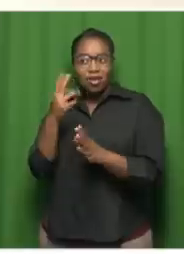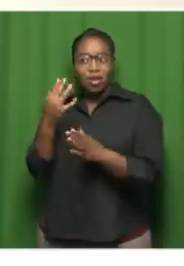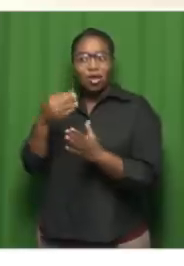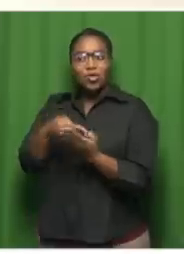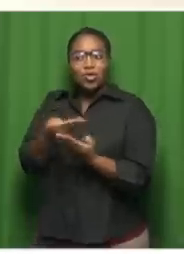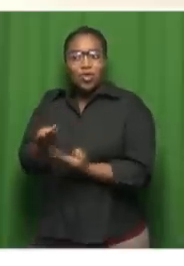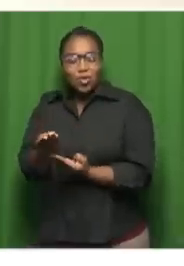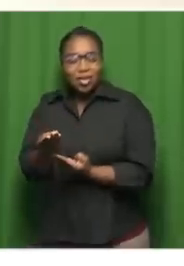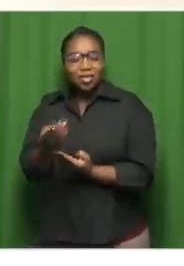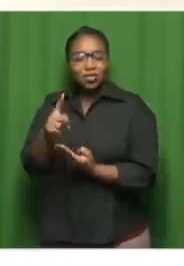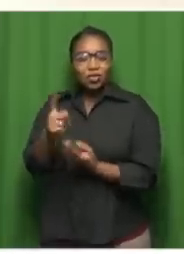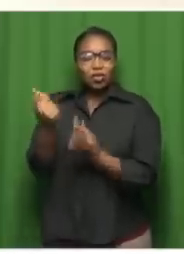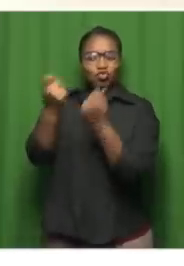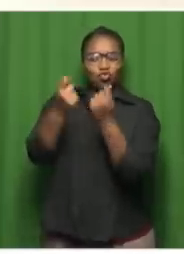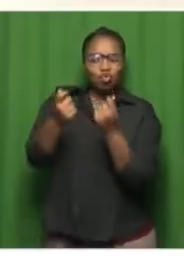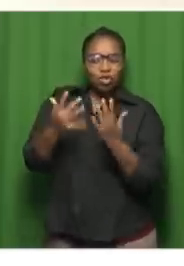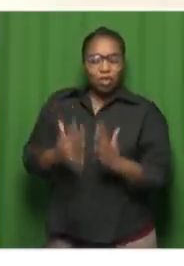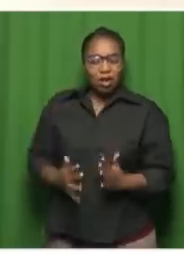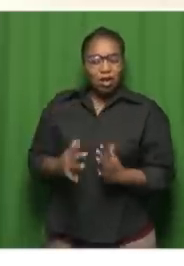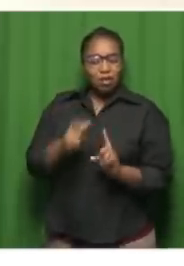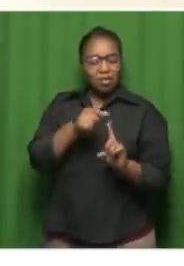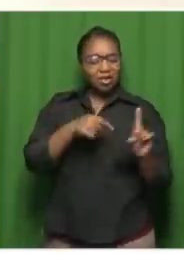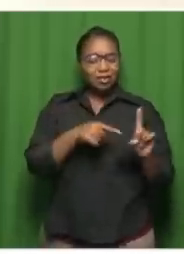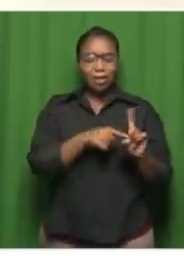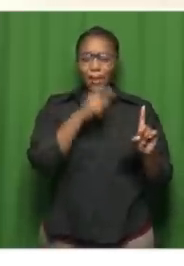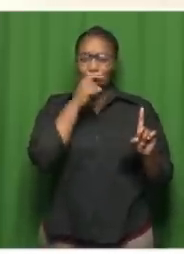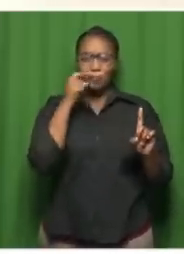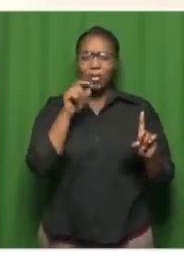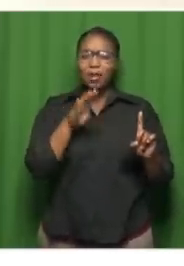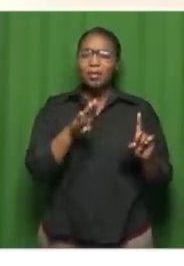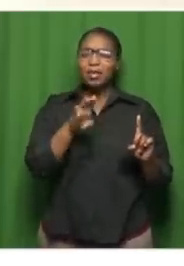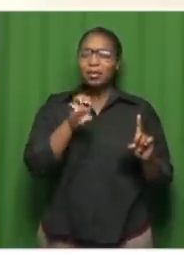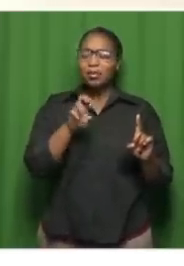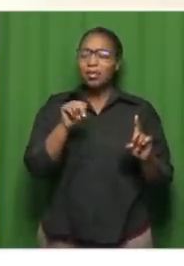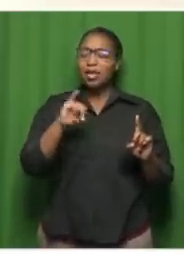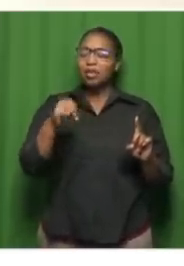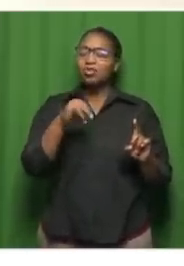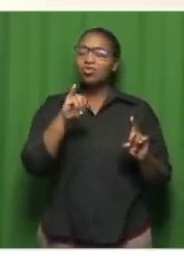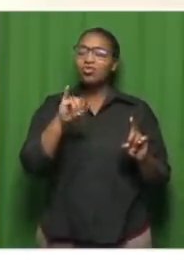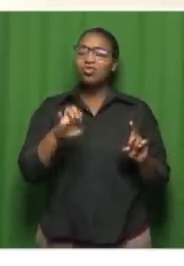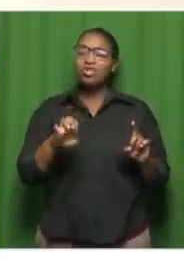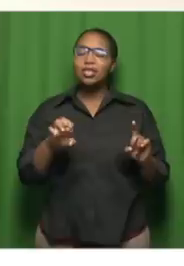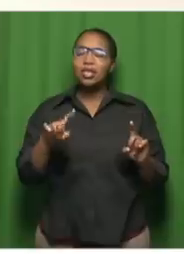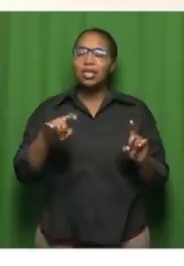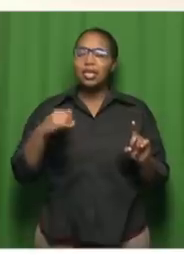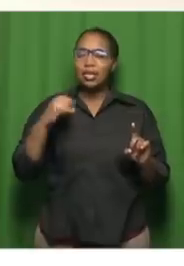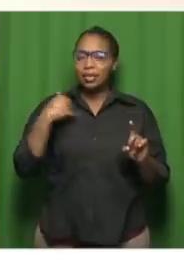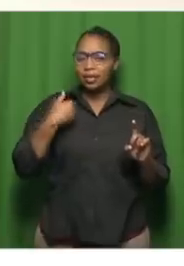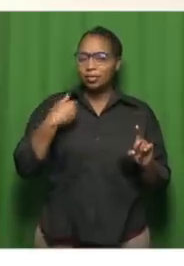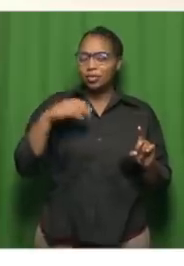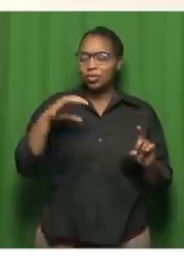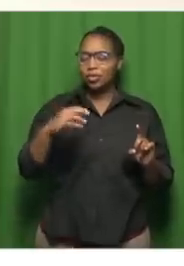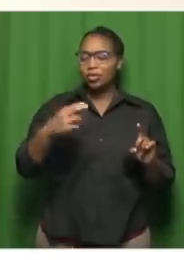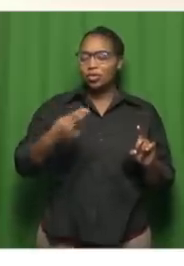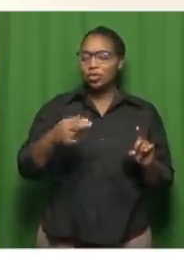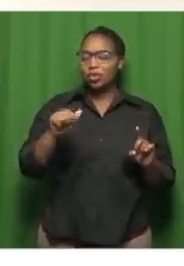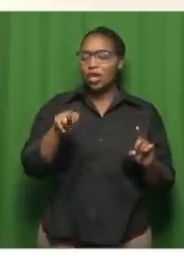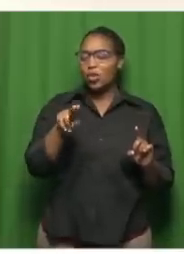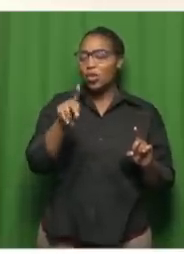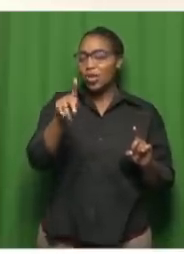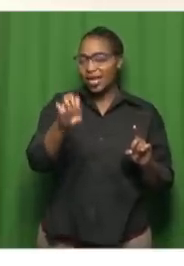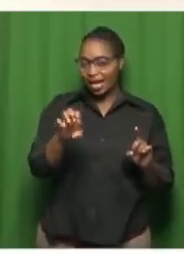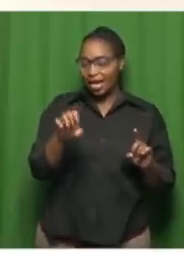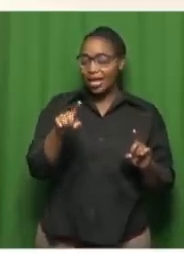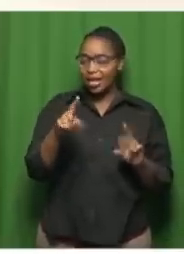Benjamin Benji Chauke, and I mean, this we know is a very very close comrade basically, and working with